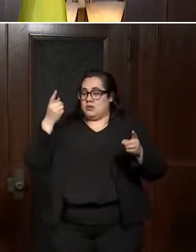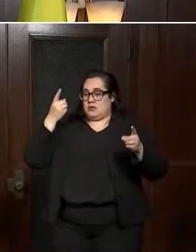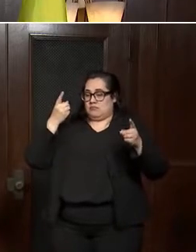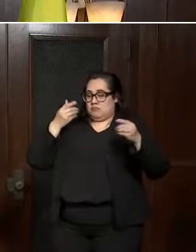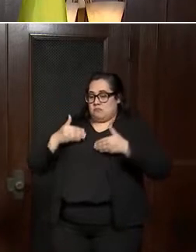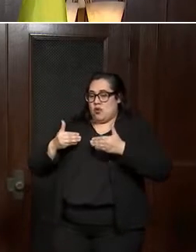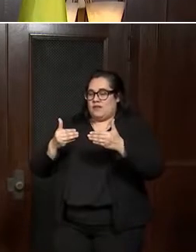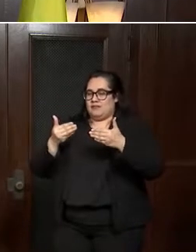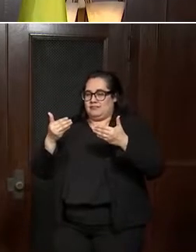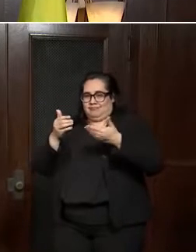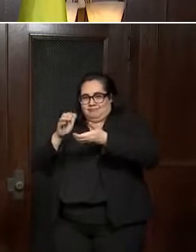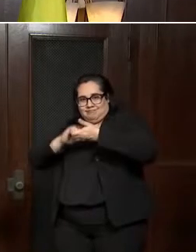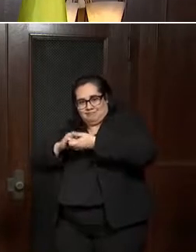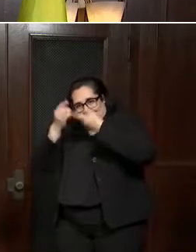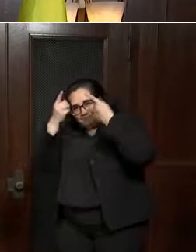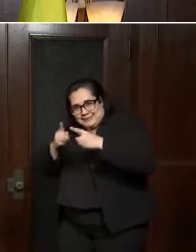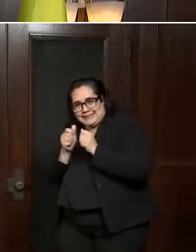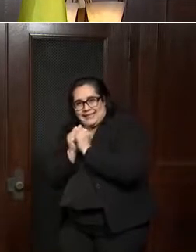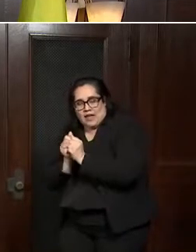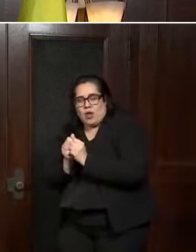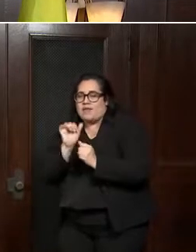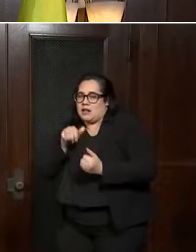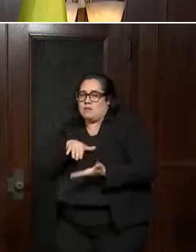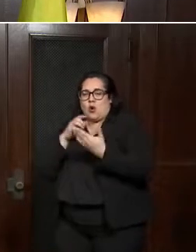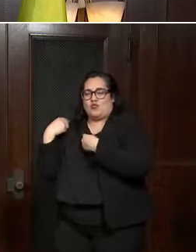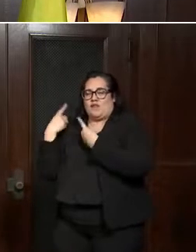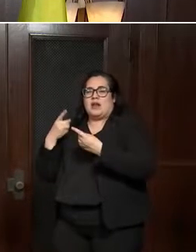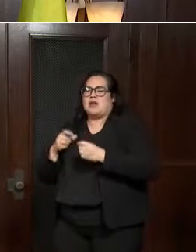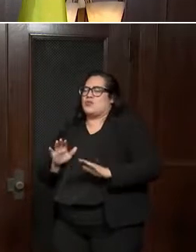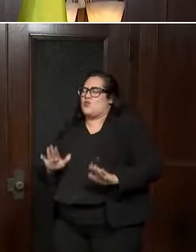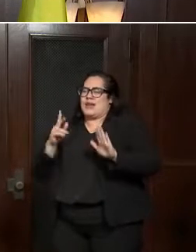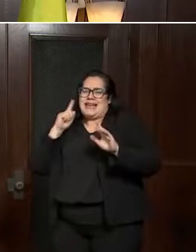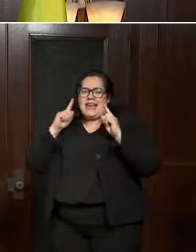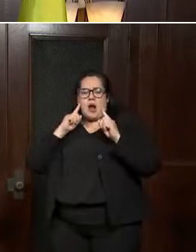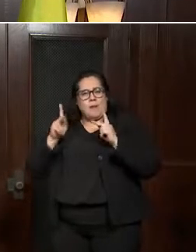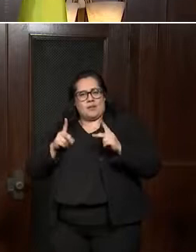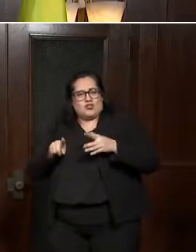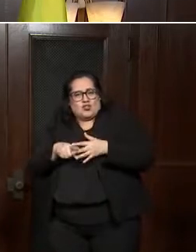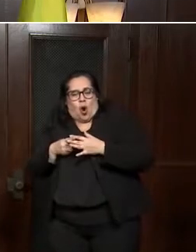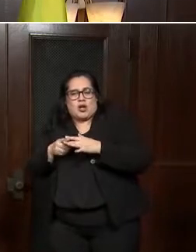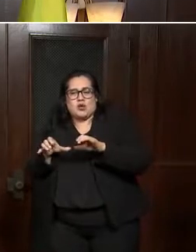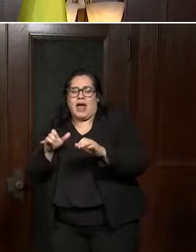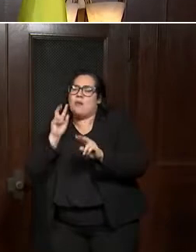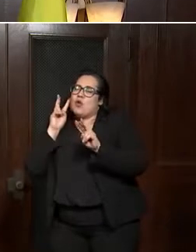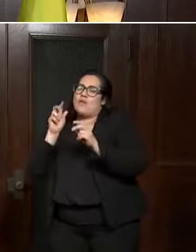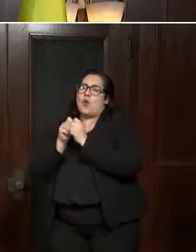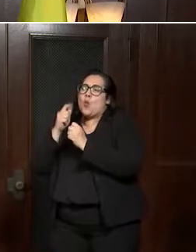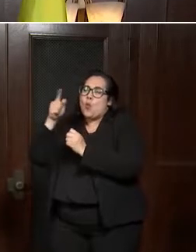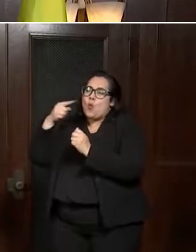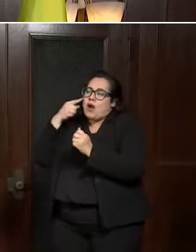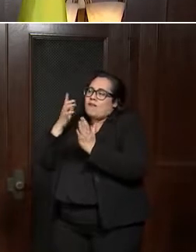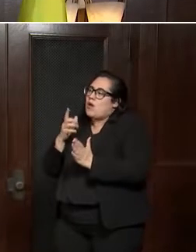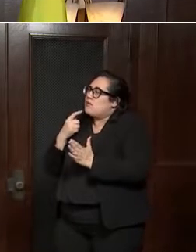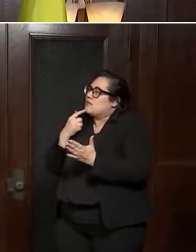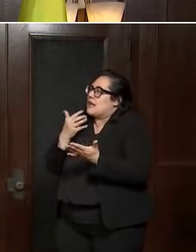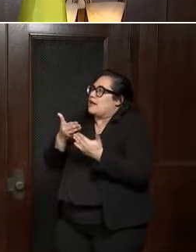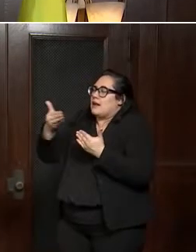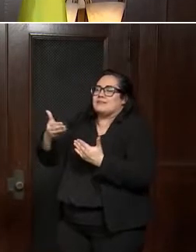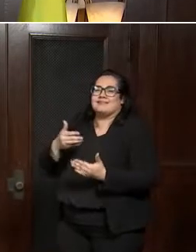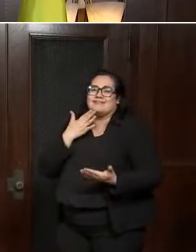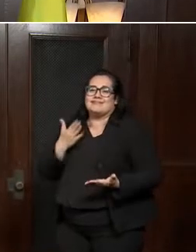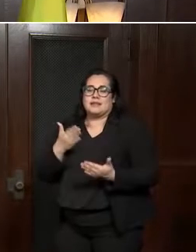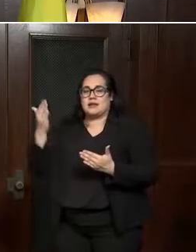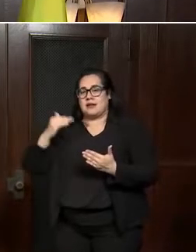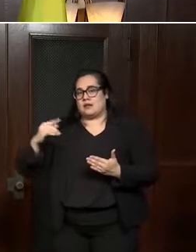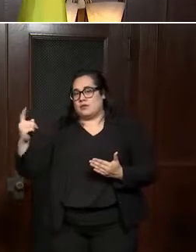So that's the approach we've been taking. It's marvelous to hear folks starting to do that. I'm looking forward to what the governor has to say. Thanks.